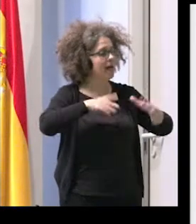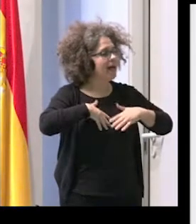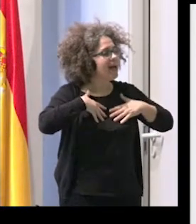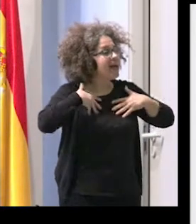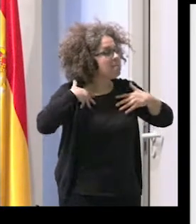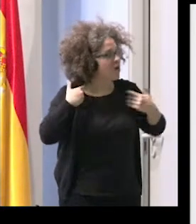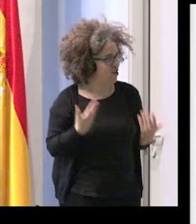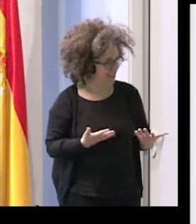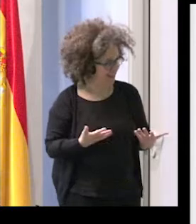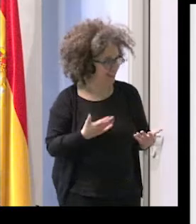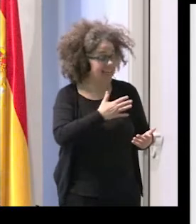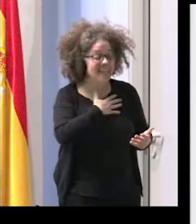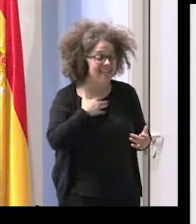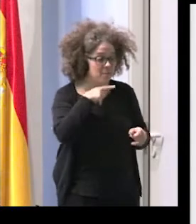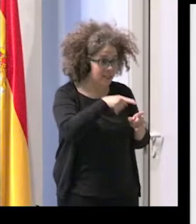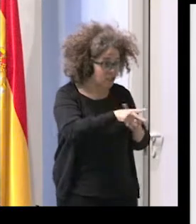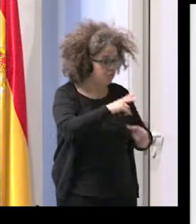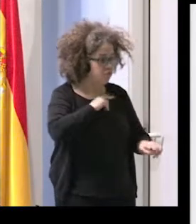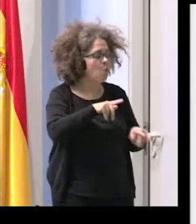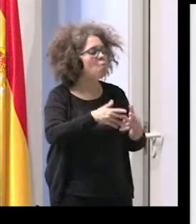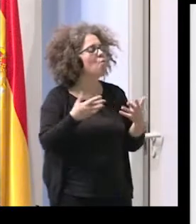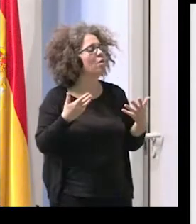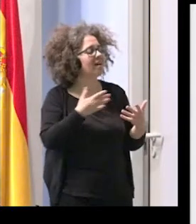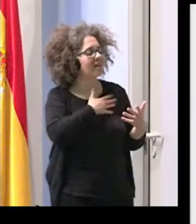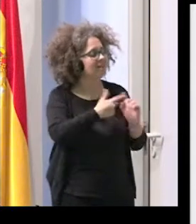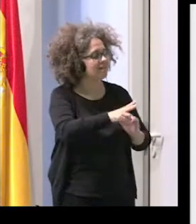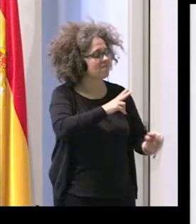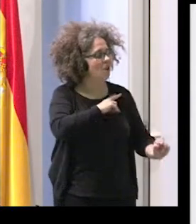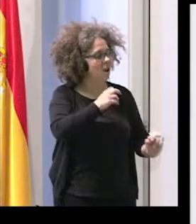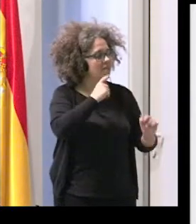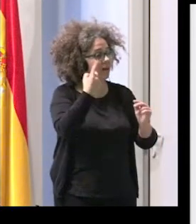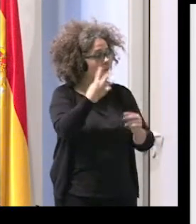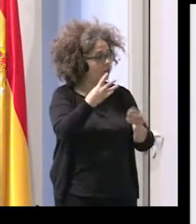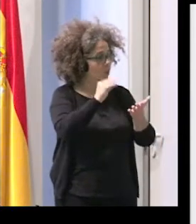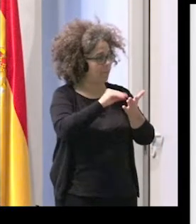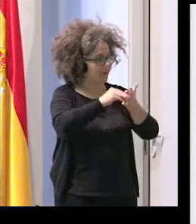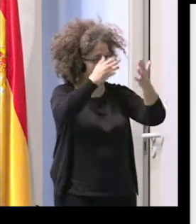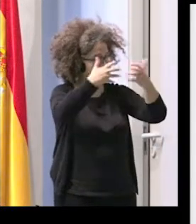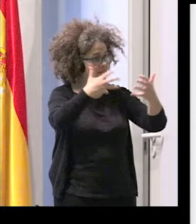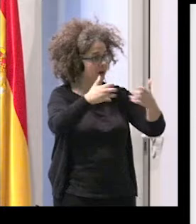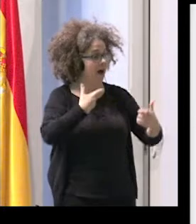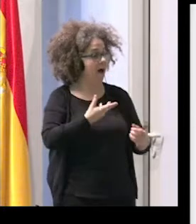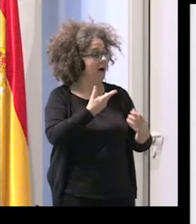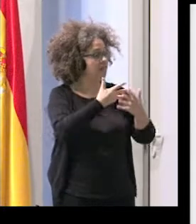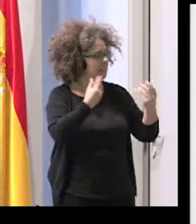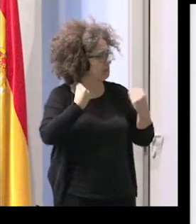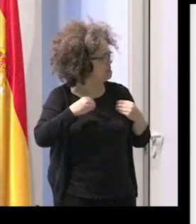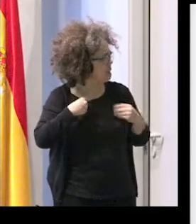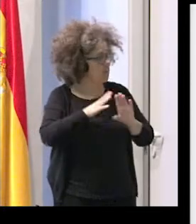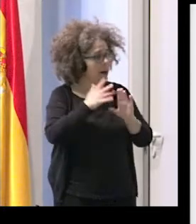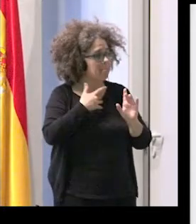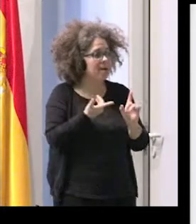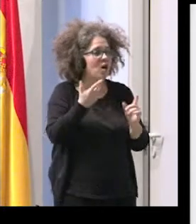tell us what emotion is being presented in the sentence. Angry,